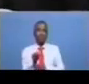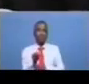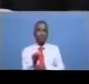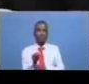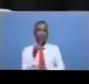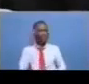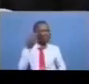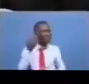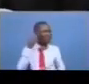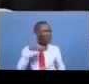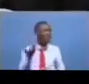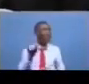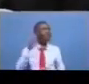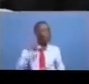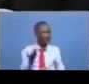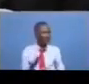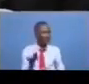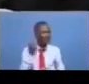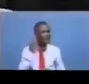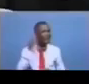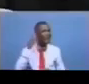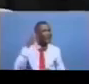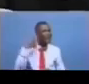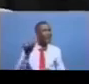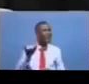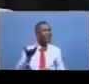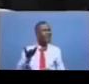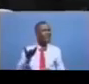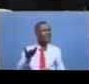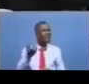didn't get your question. Are you saying that what? How dissatisfied